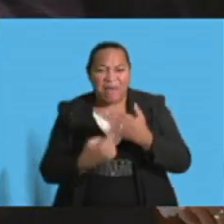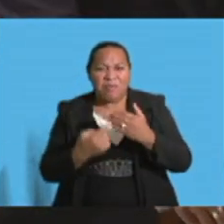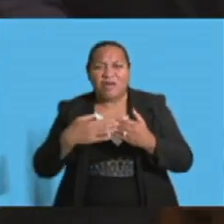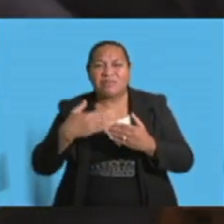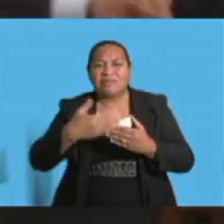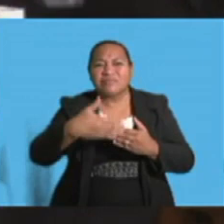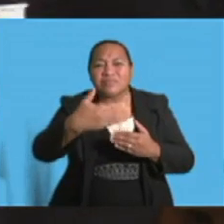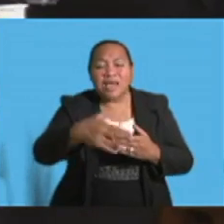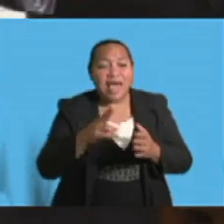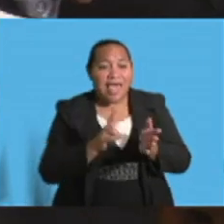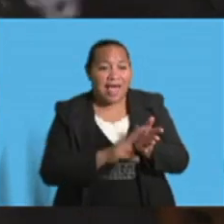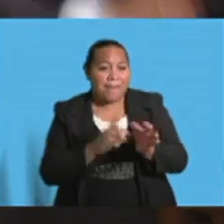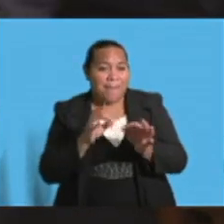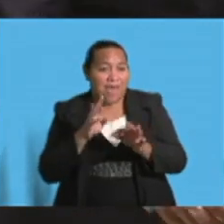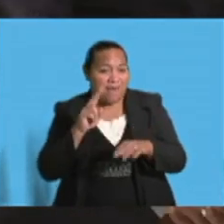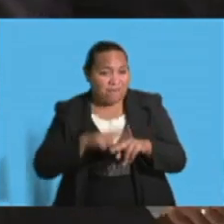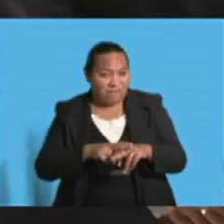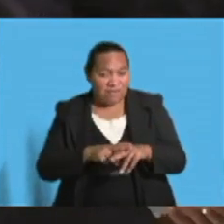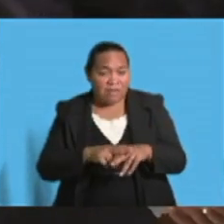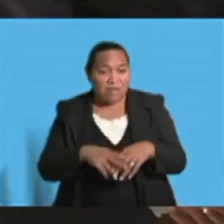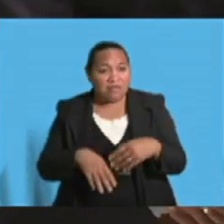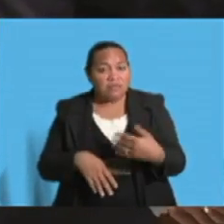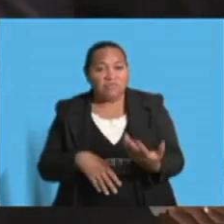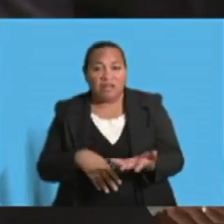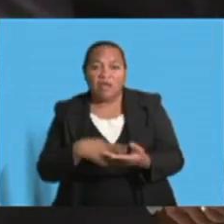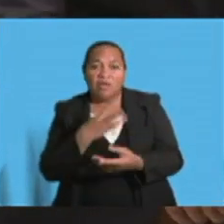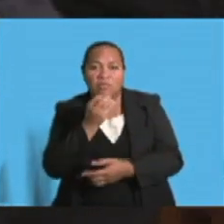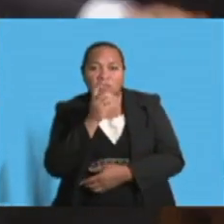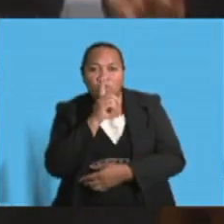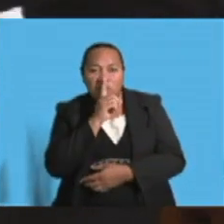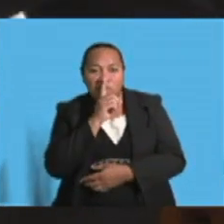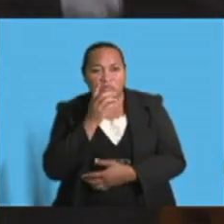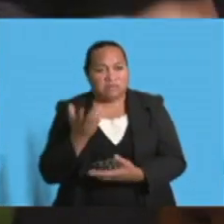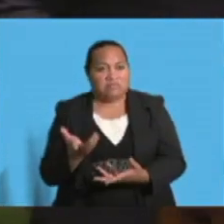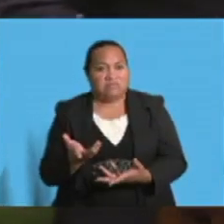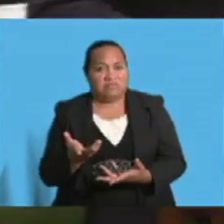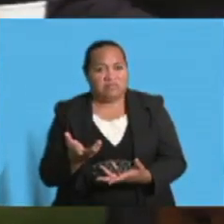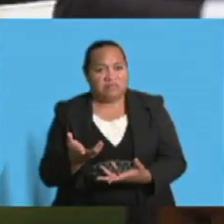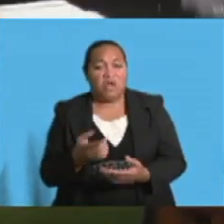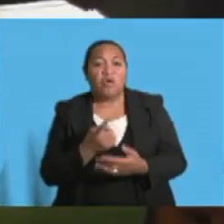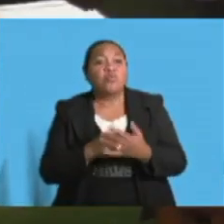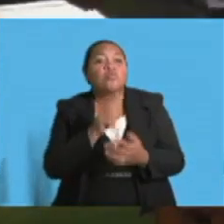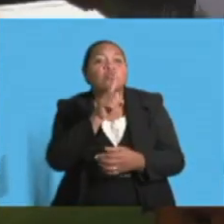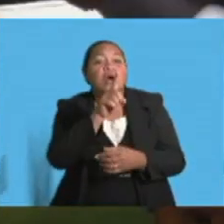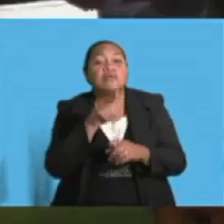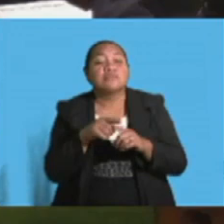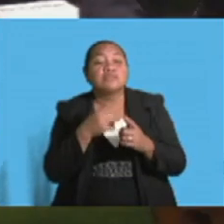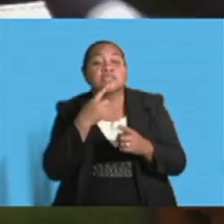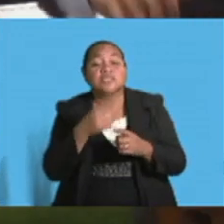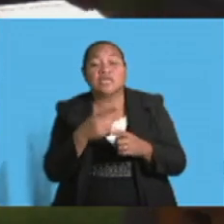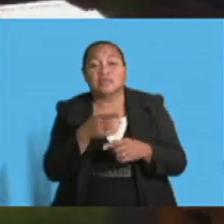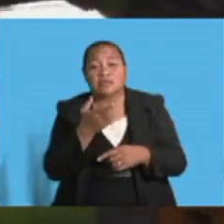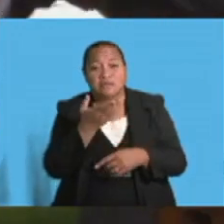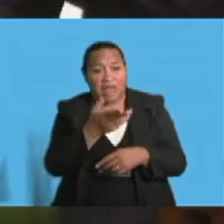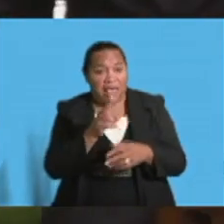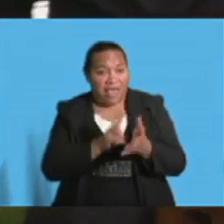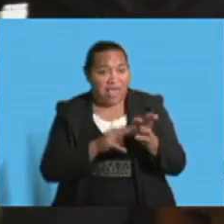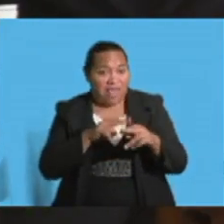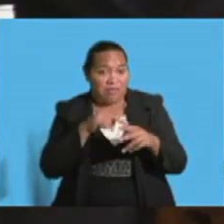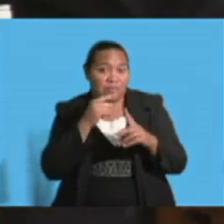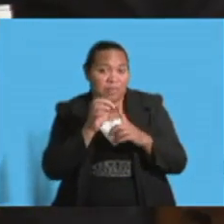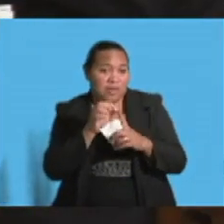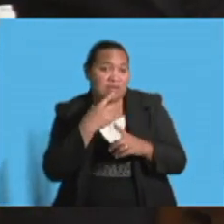Speaker, they defiantly remained dumb about it, Madam Speaker. The only thing that he said, Honourable Viman Prasad, he does not support